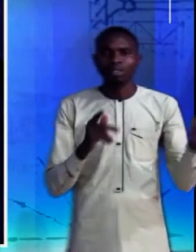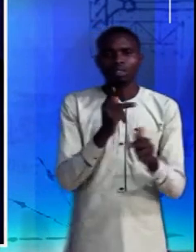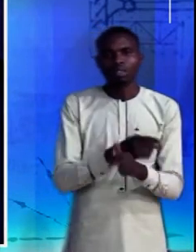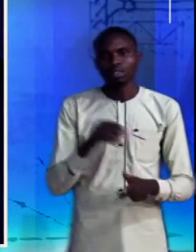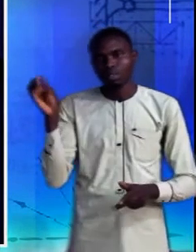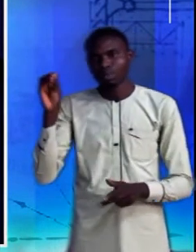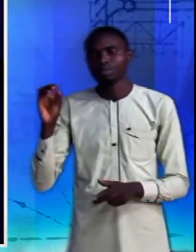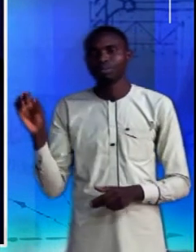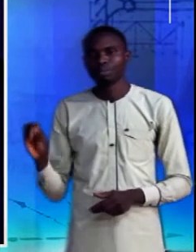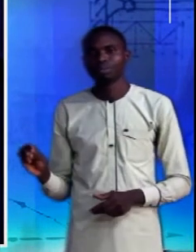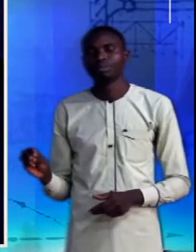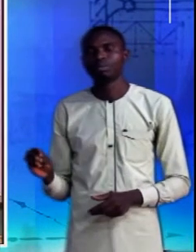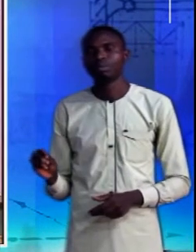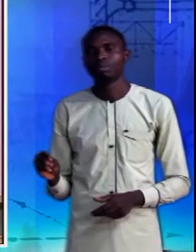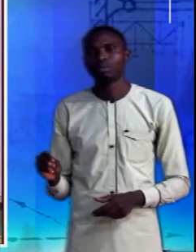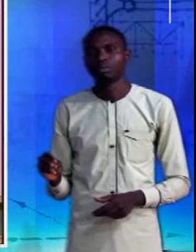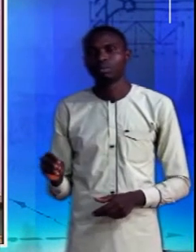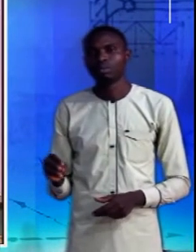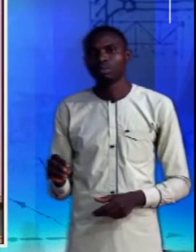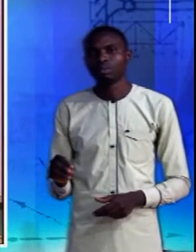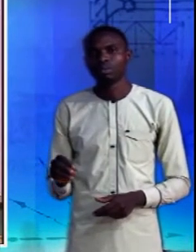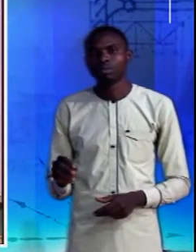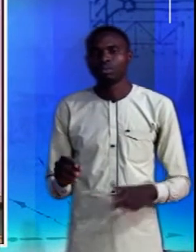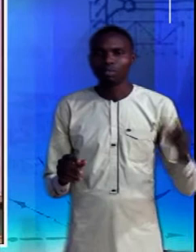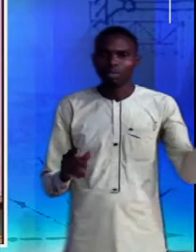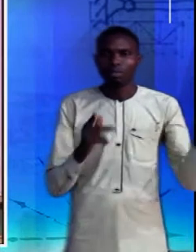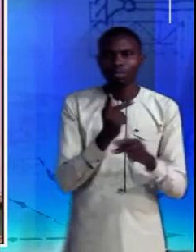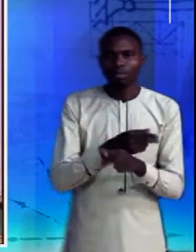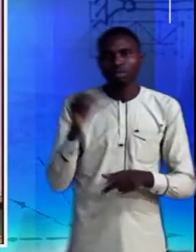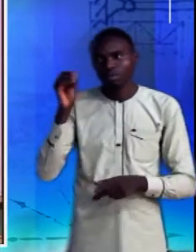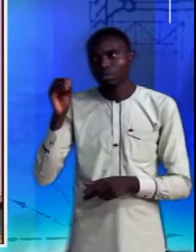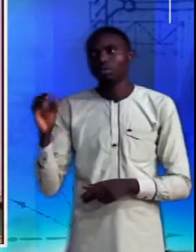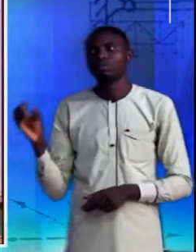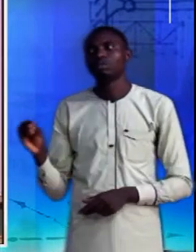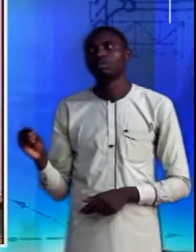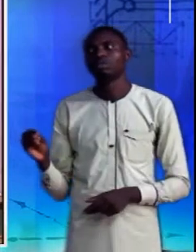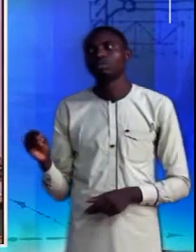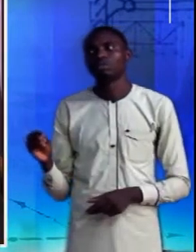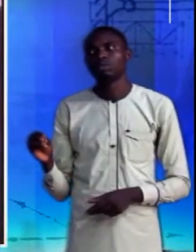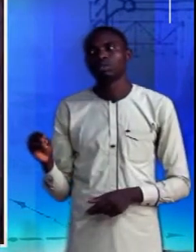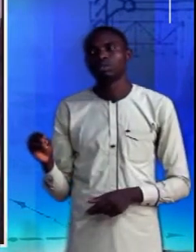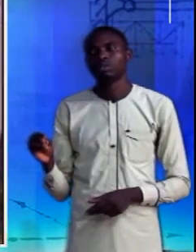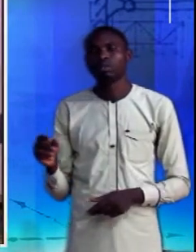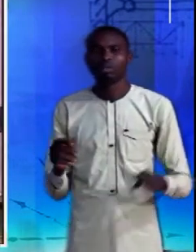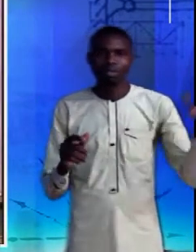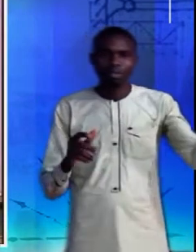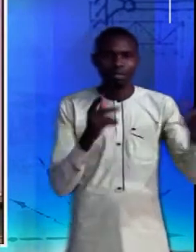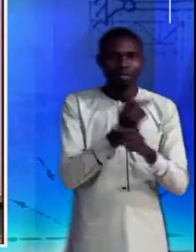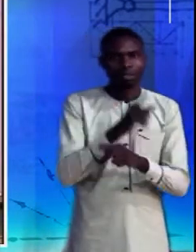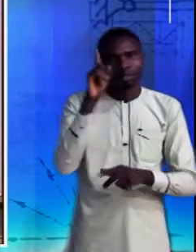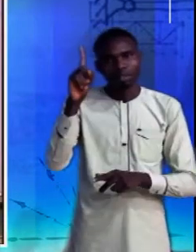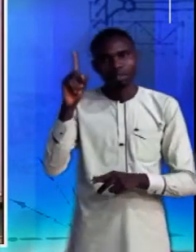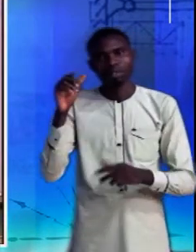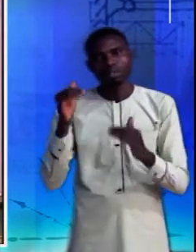minute is greater than second. Or we can say second is less than a minute. So it means that we must